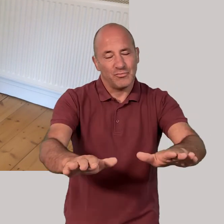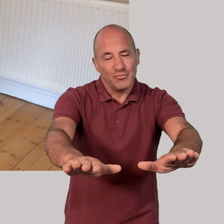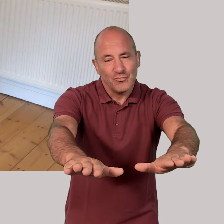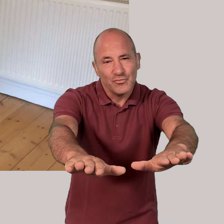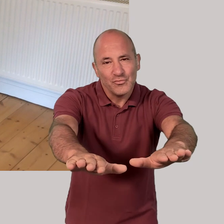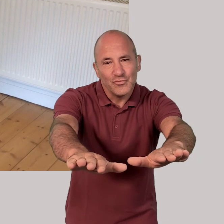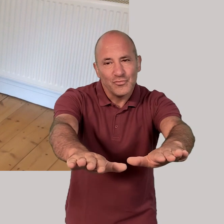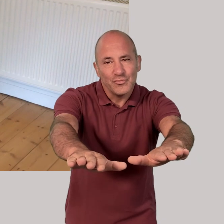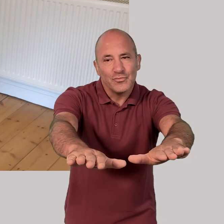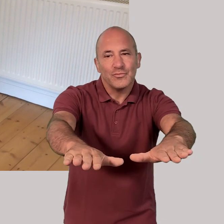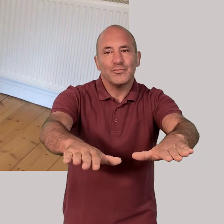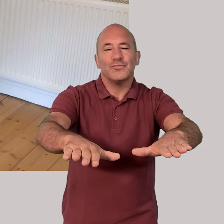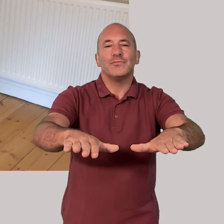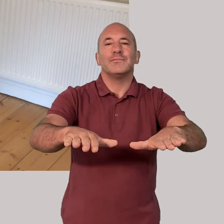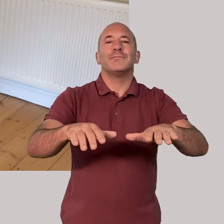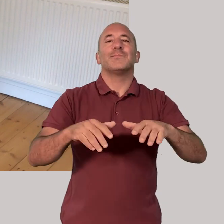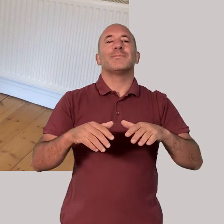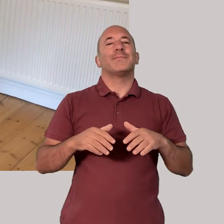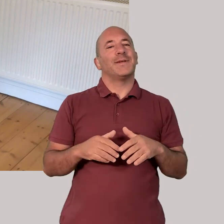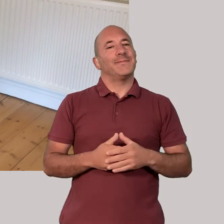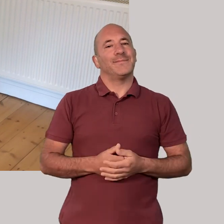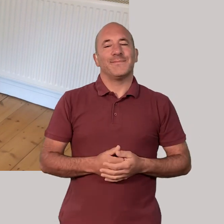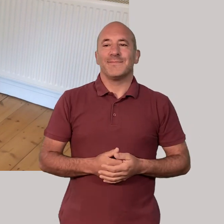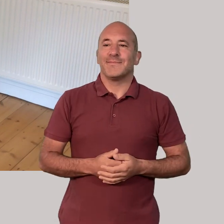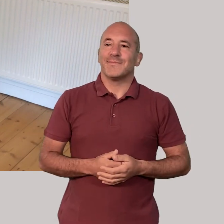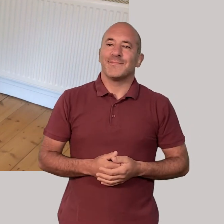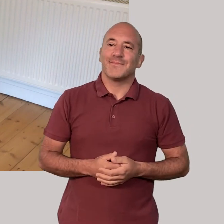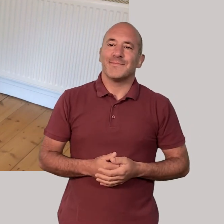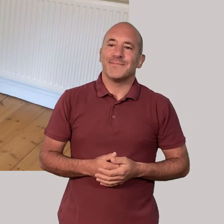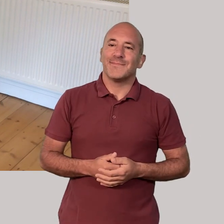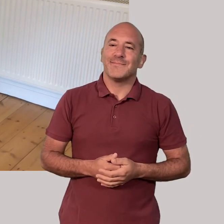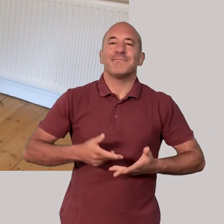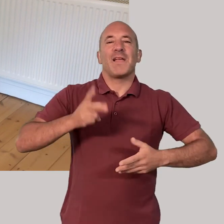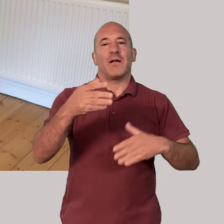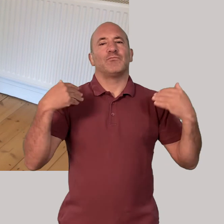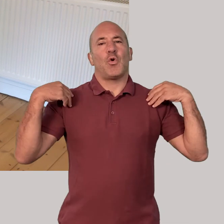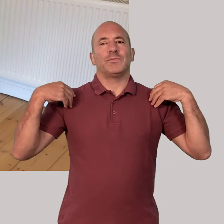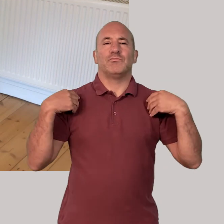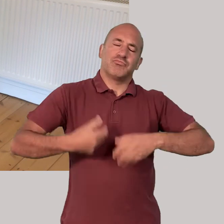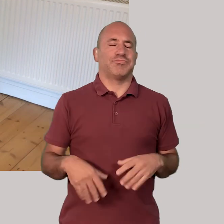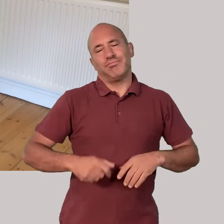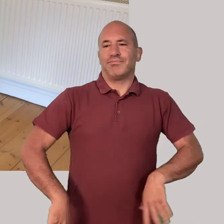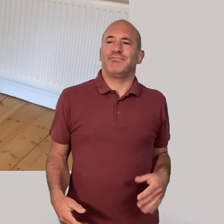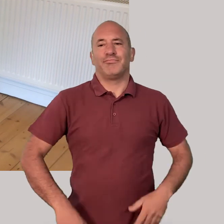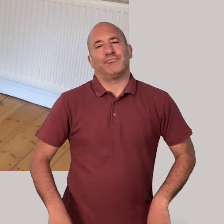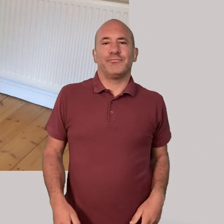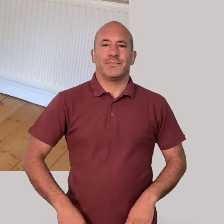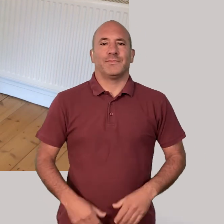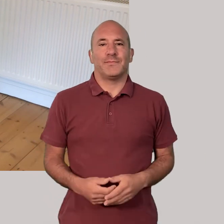your shoulders. And then all the way back. And again, give your shoulders a